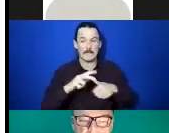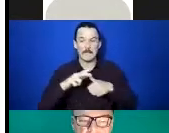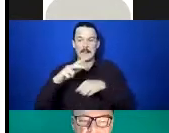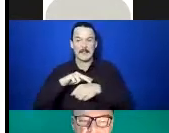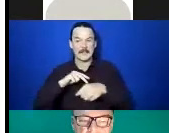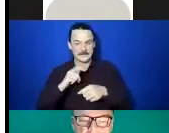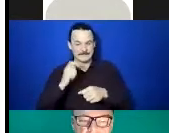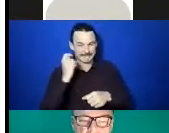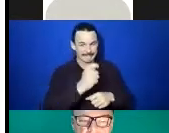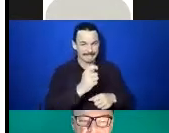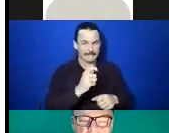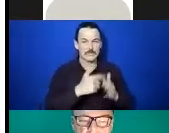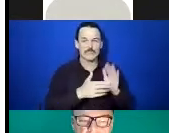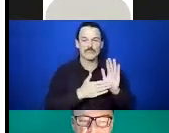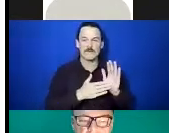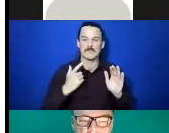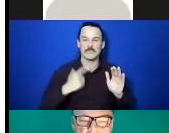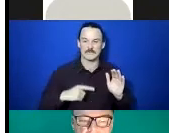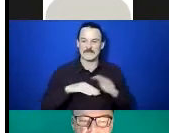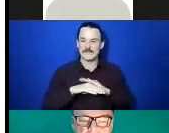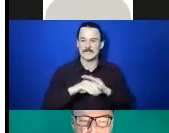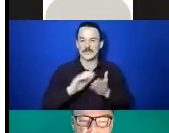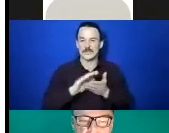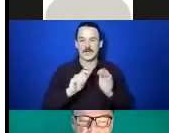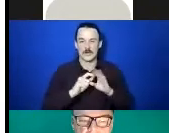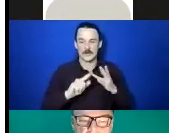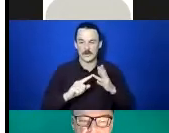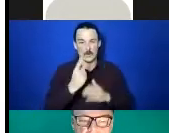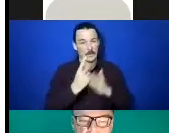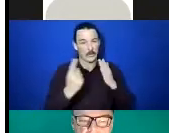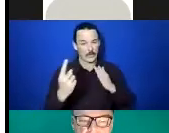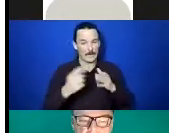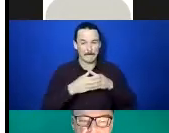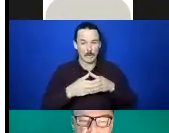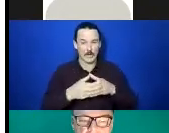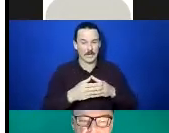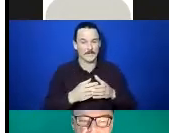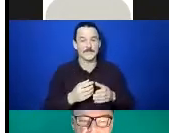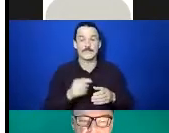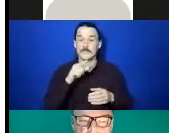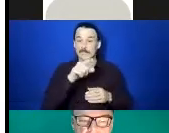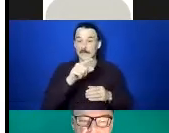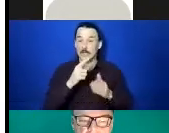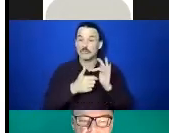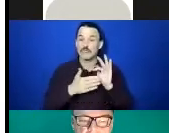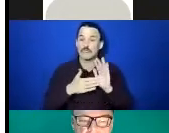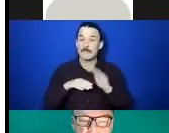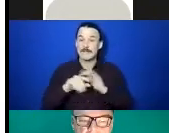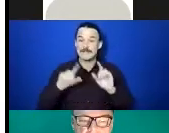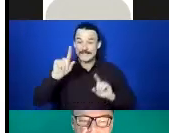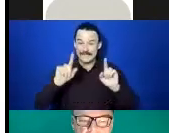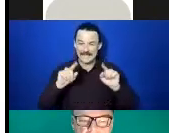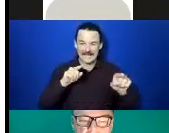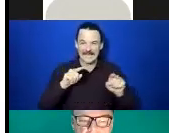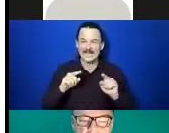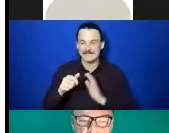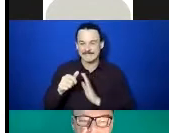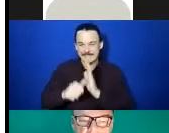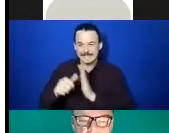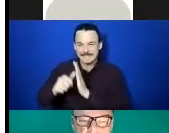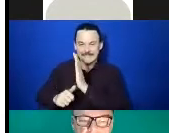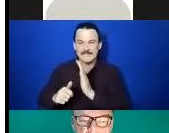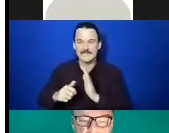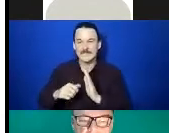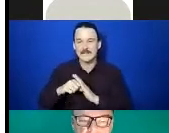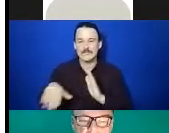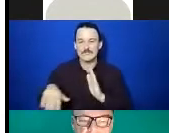in Chicago. During his time working in the city, Cream performed abortions on sex workers, many of whom